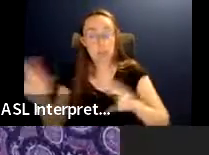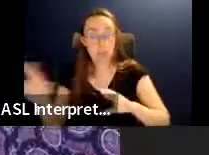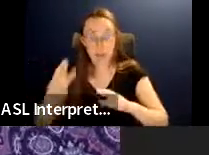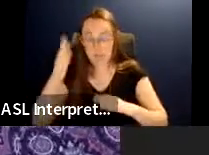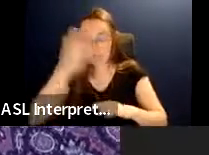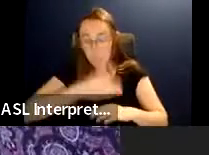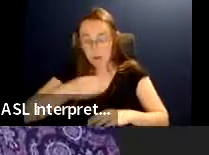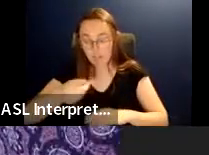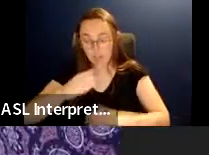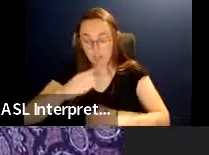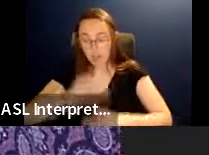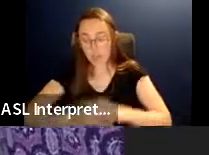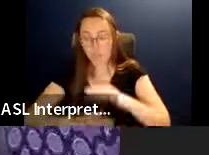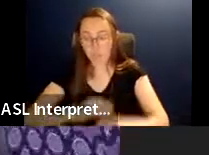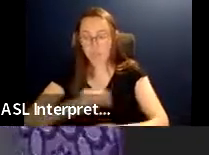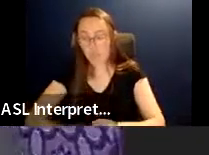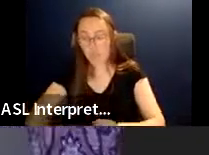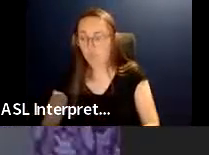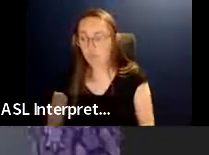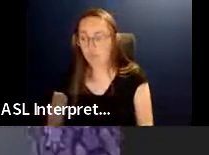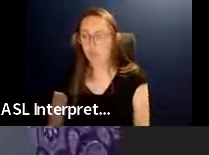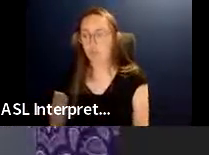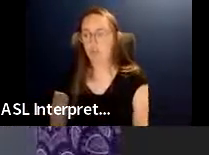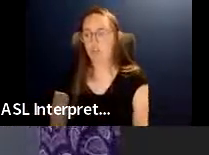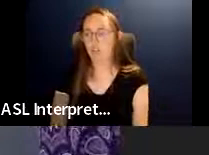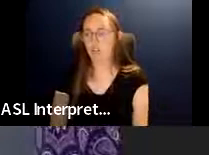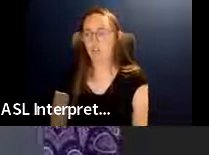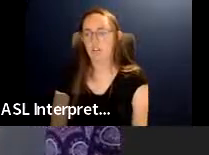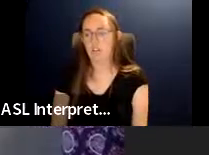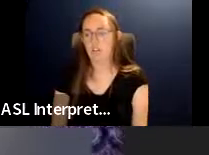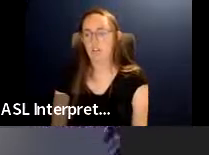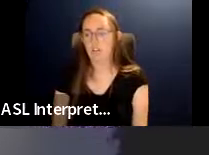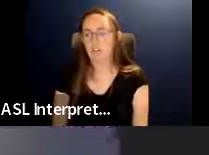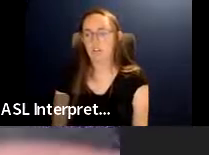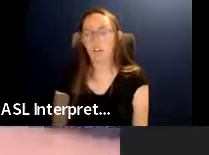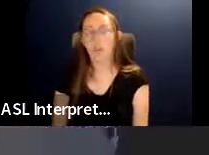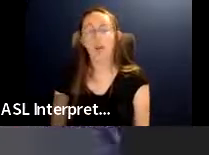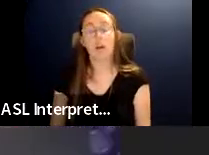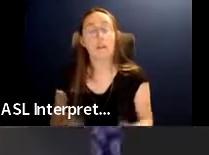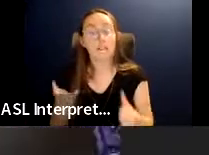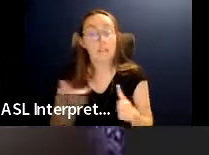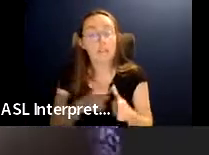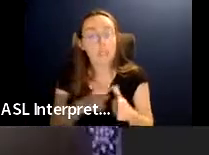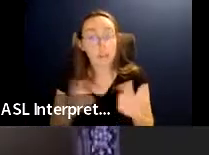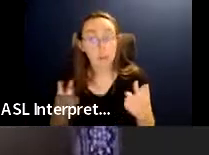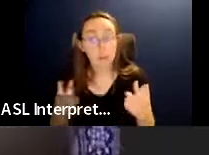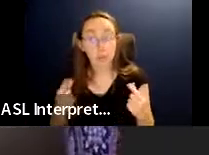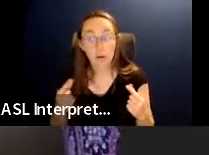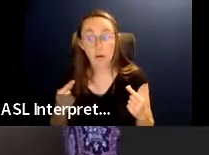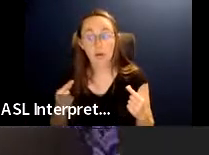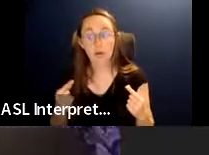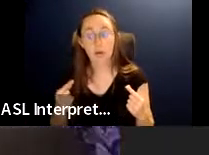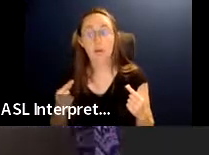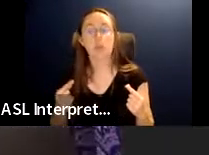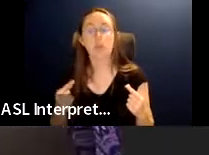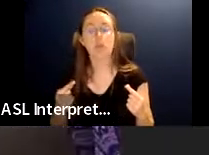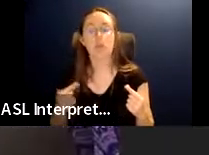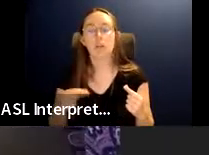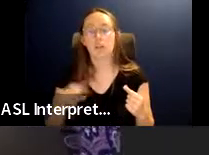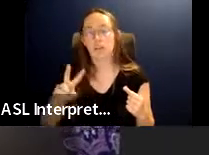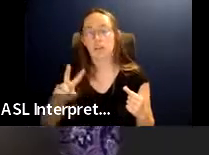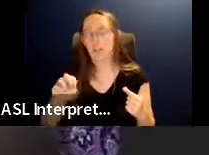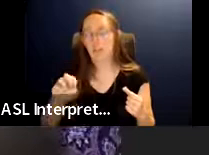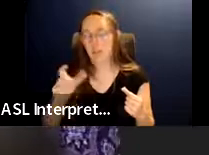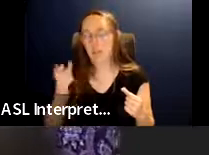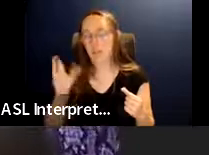but we'll talk about what you can also do with this piece. The first thing we're going to do is we have our Velcro one wrap and we're going to cut